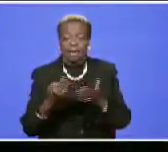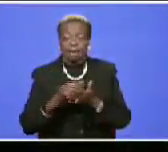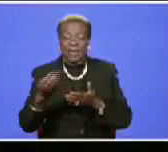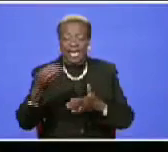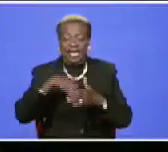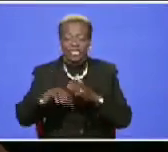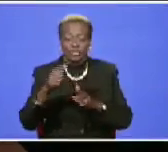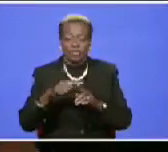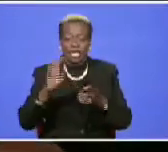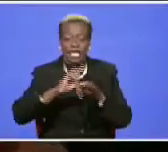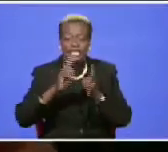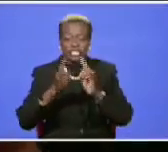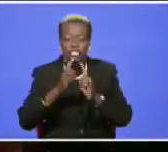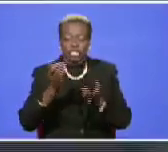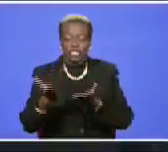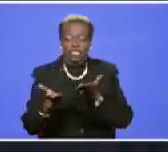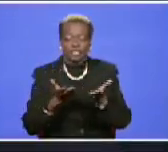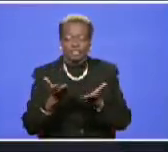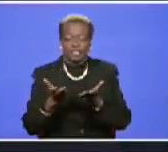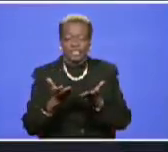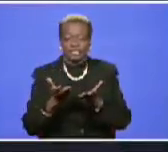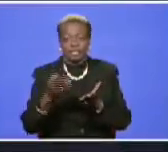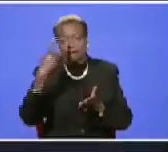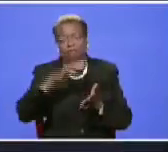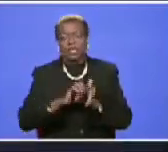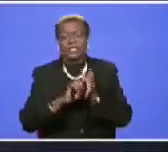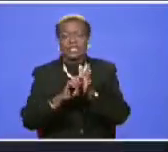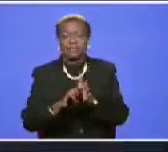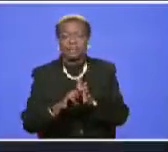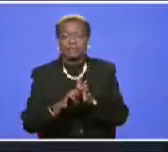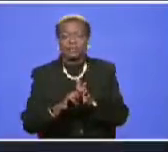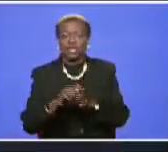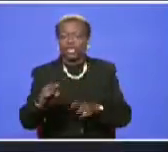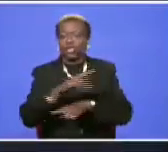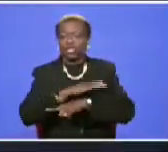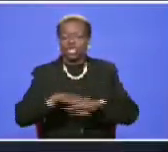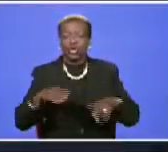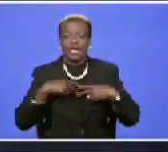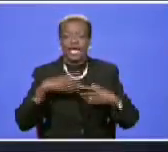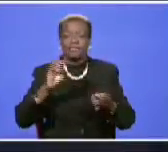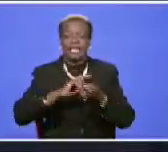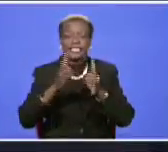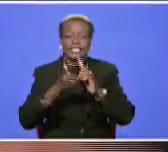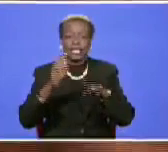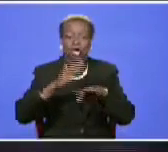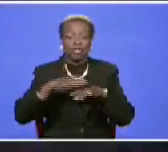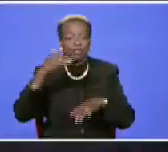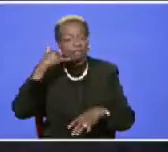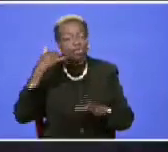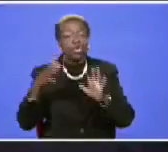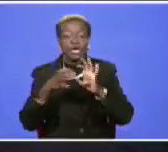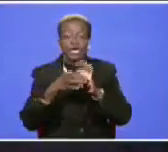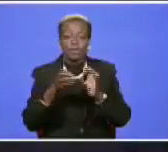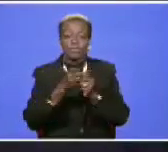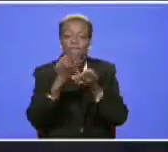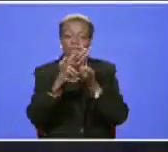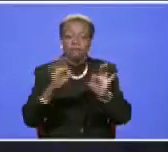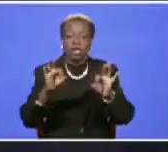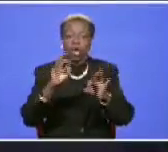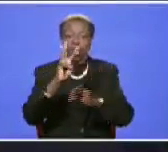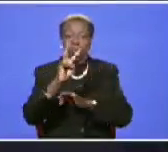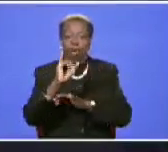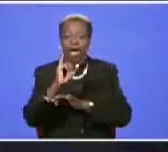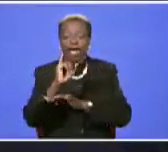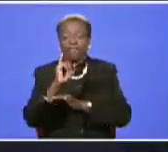service. If, for example, you don't have data on your phone, you could connect to the free Wi-Fi network